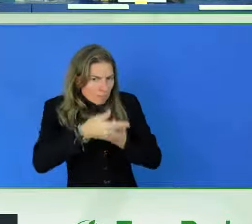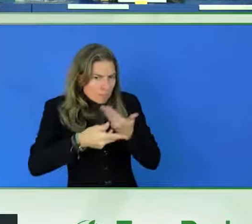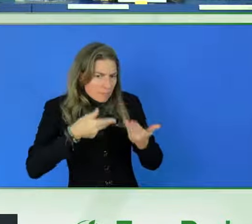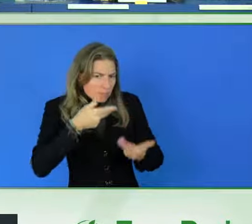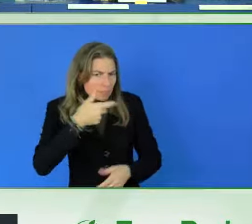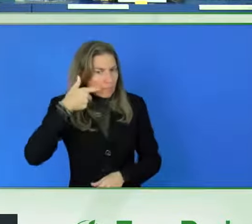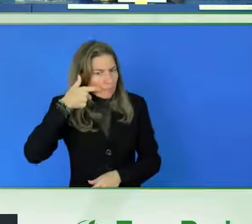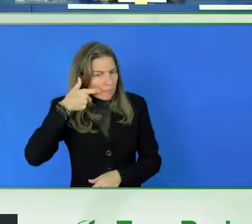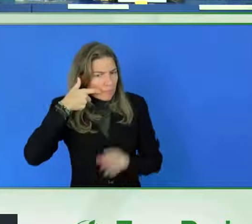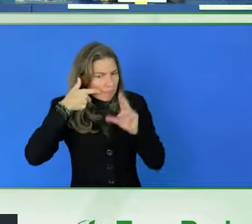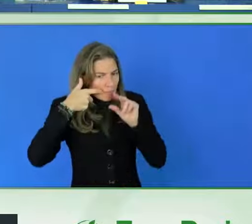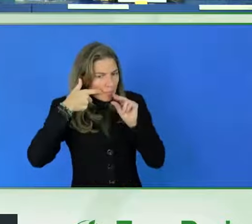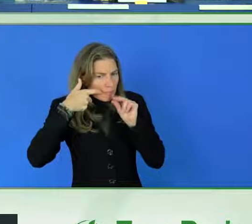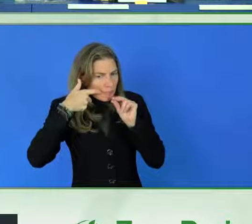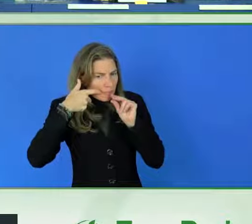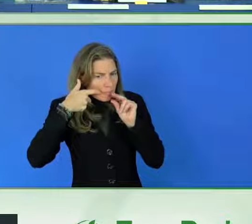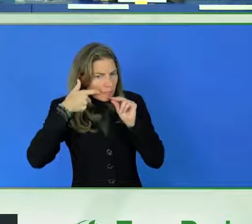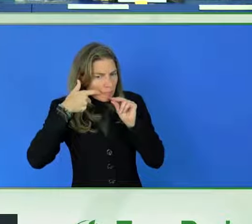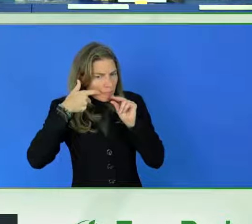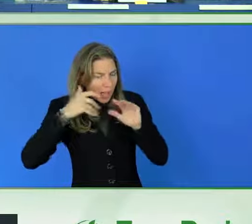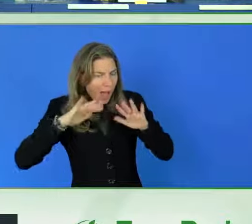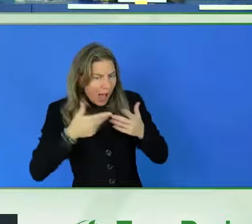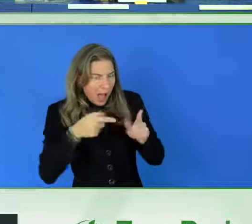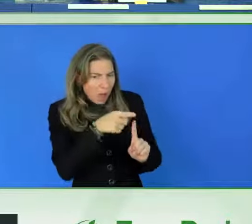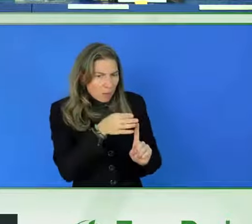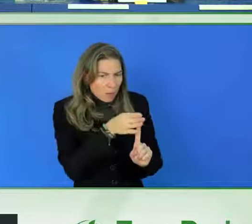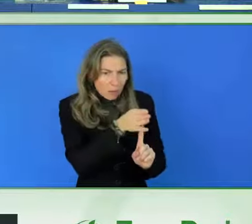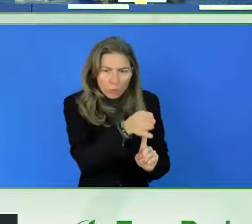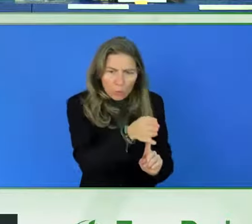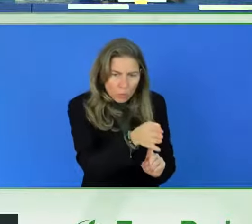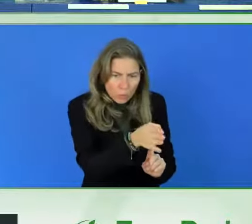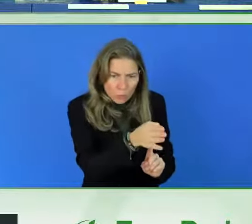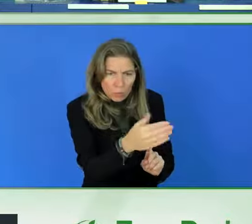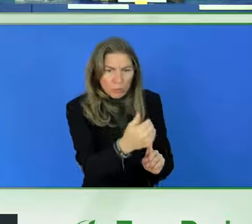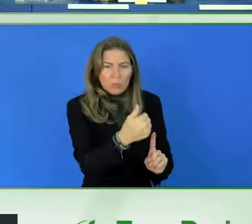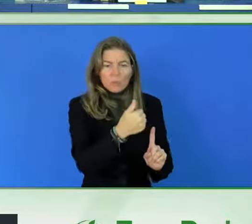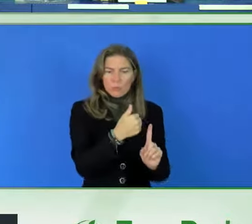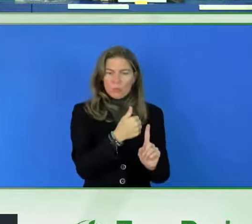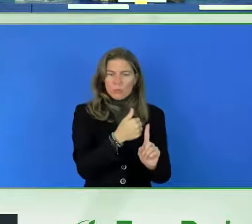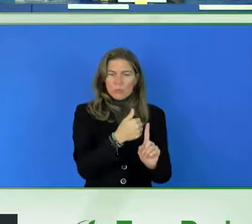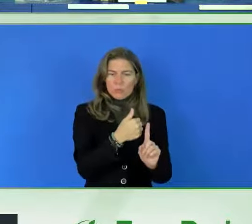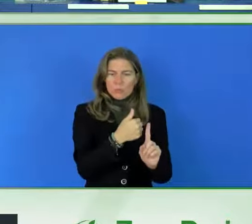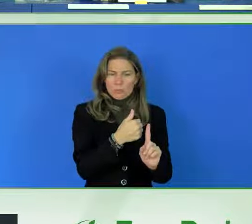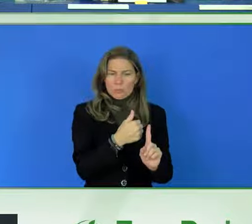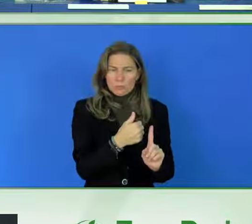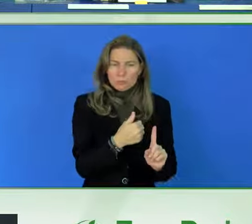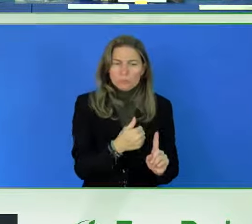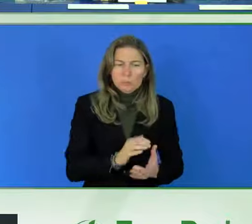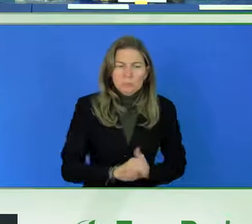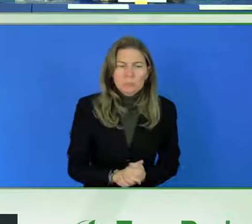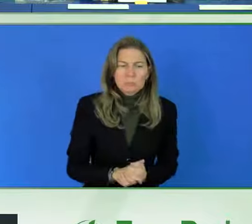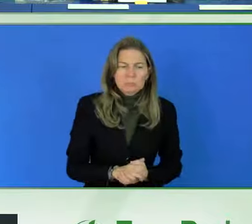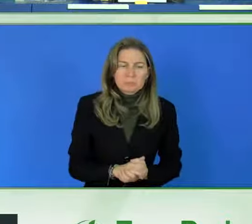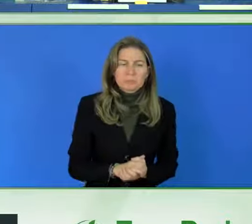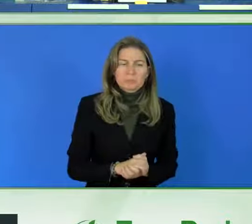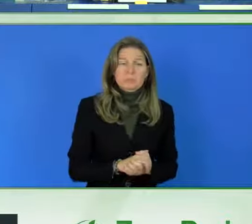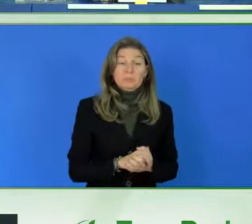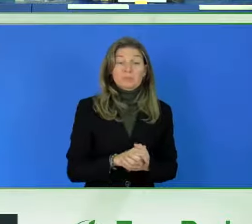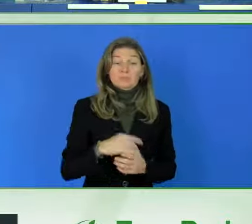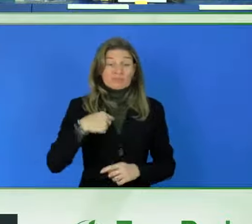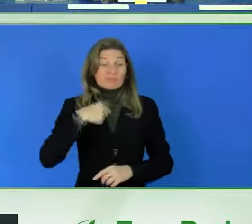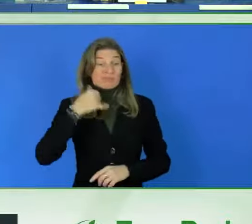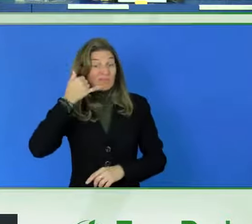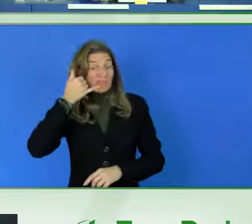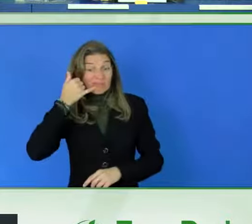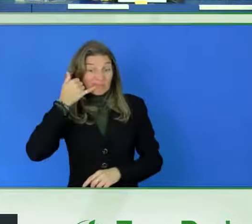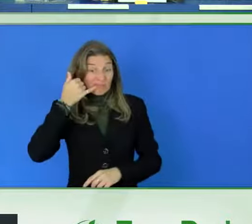If the incident cannot be fixed remotely, then the operator will contact the closest angel of our network in